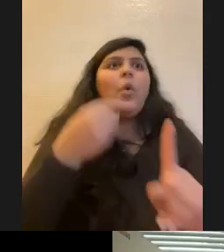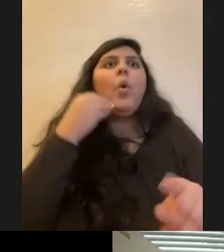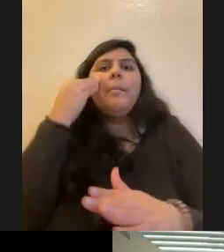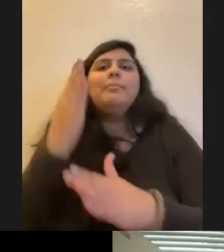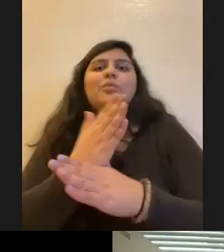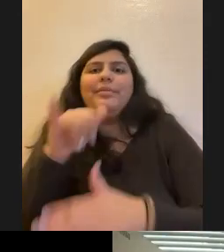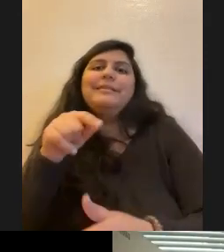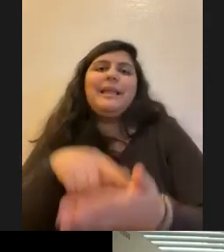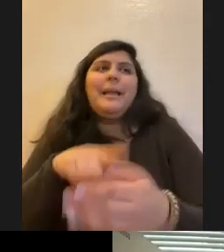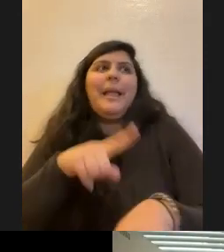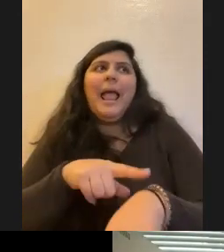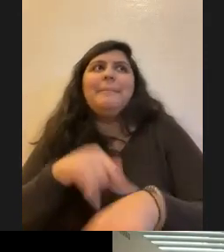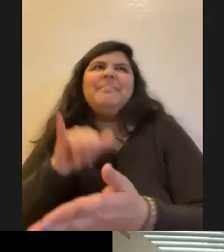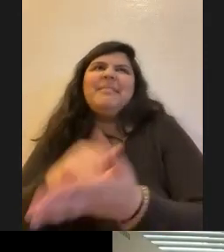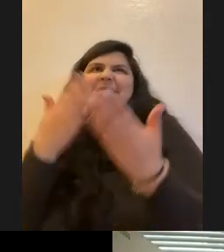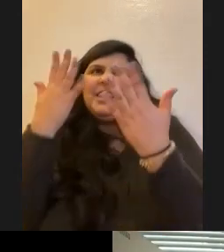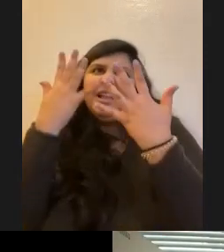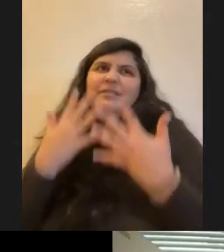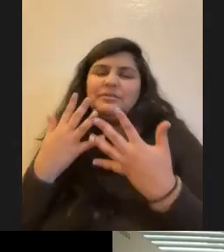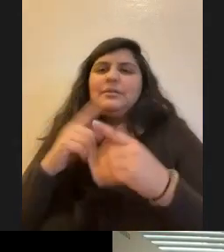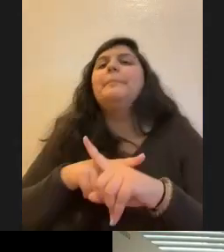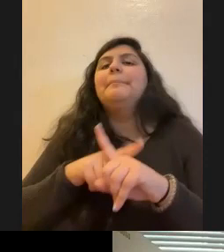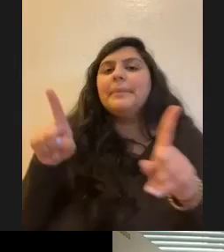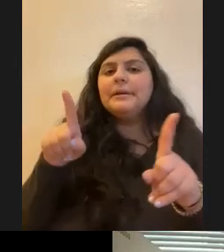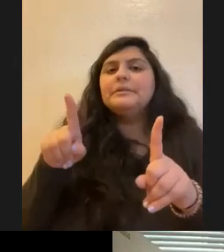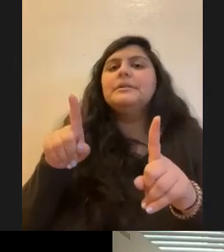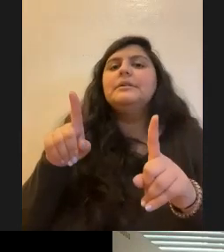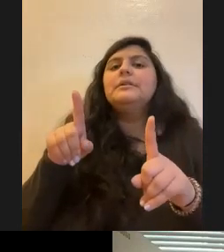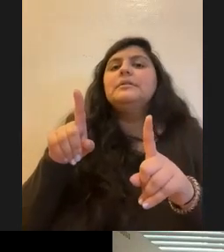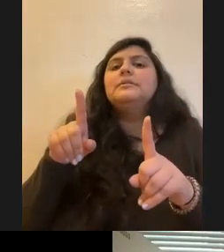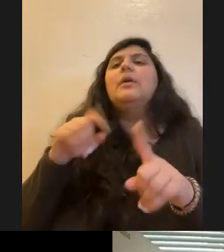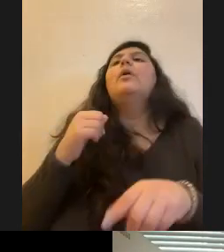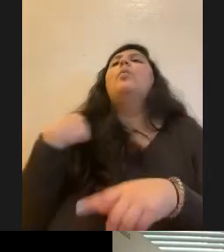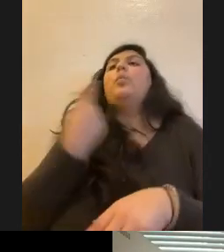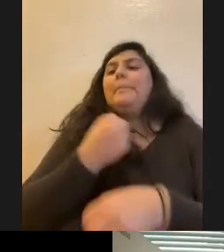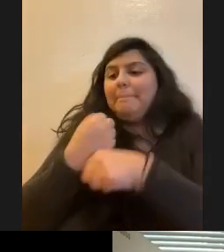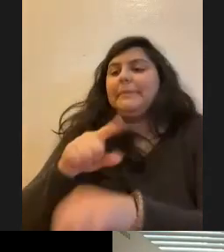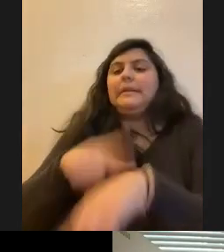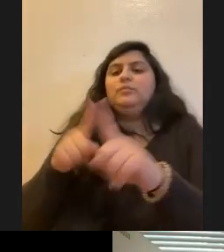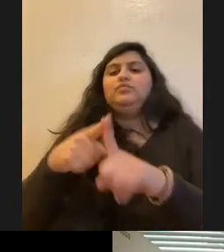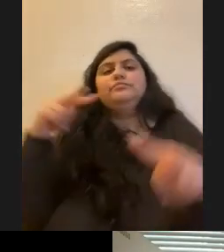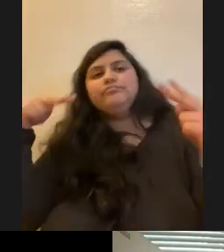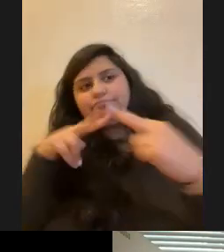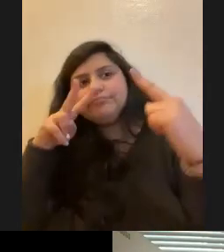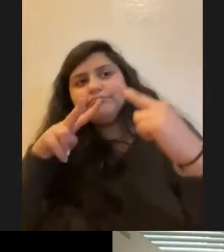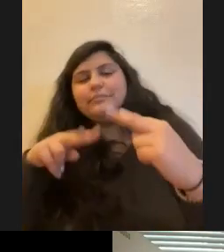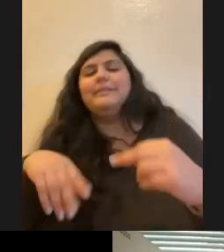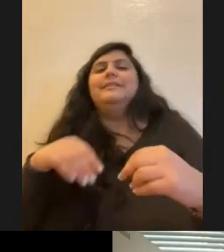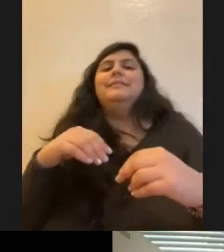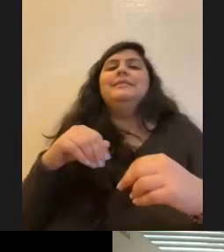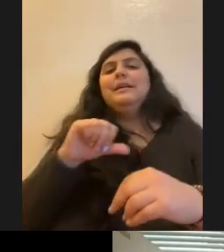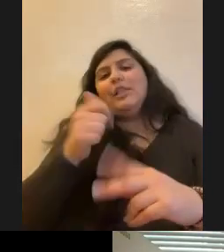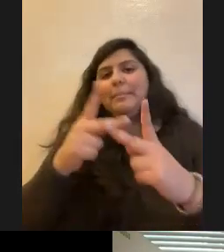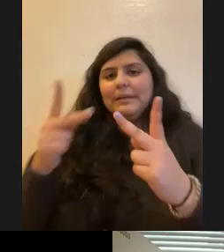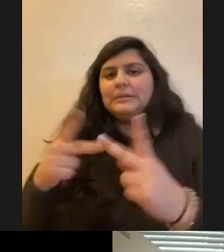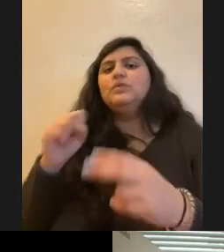little unfortunate. But we usually make some time to see each other elsewhere. And then the longest time